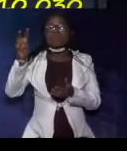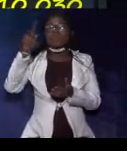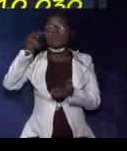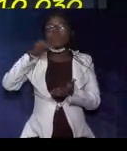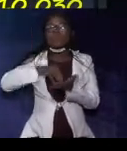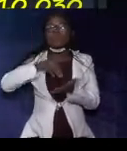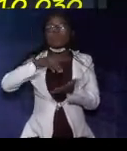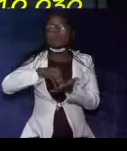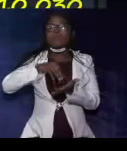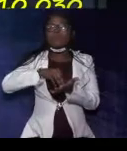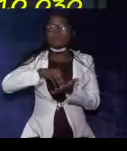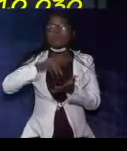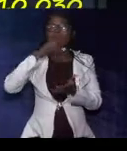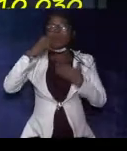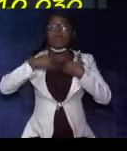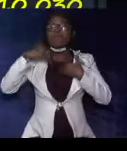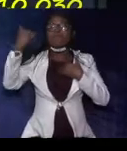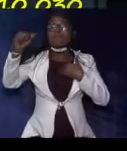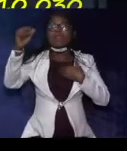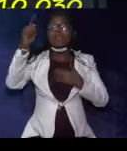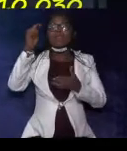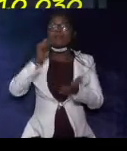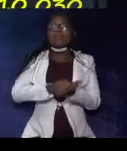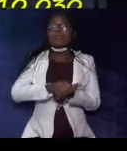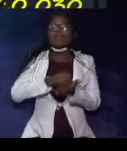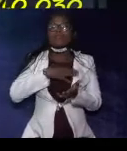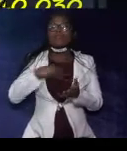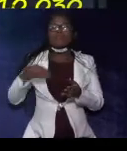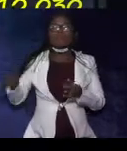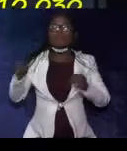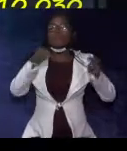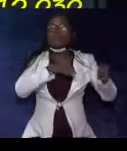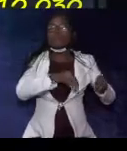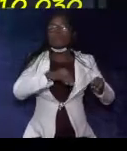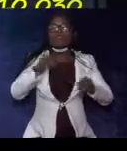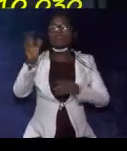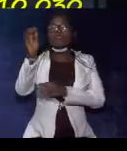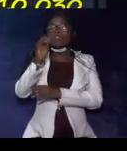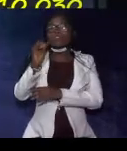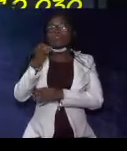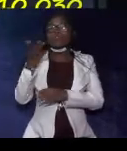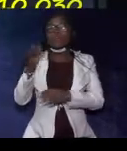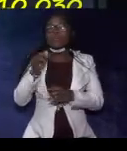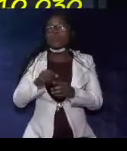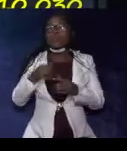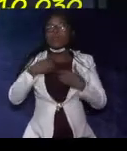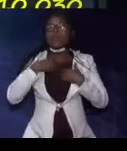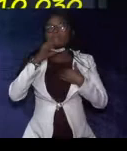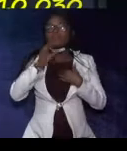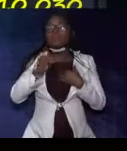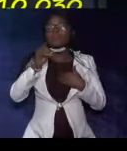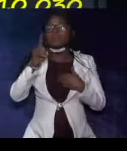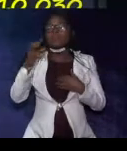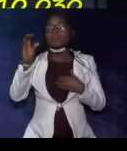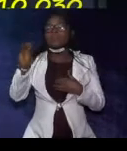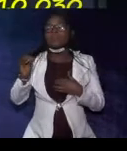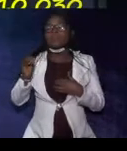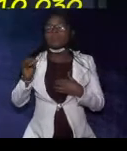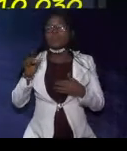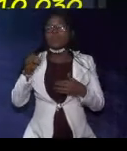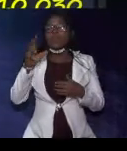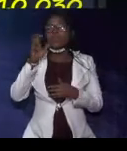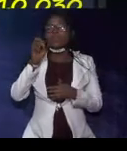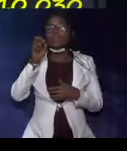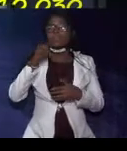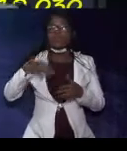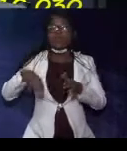billion, 200 million, you have 10,000, so you put a 0 in front of that, and that's 010. Then you have and